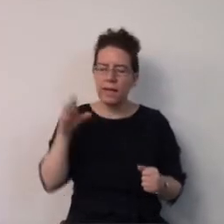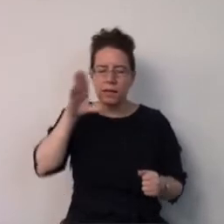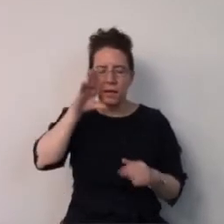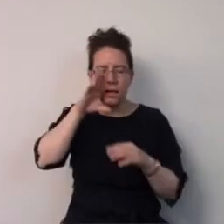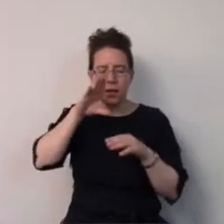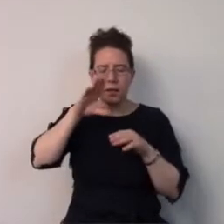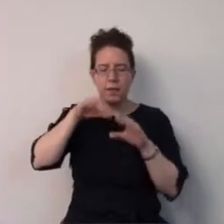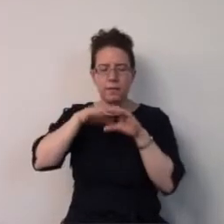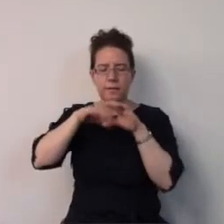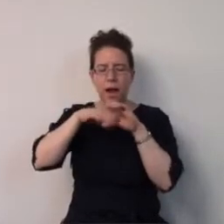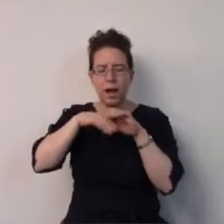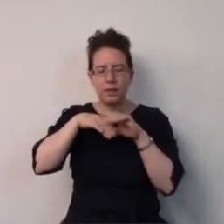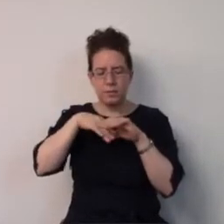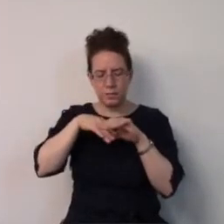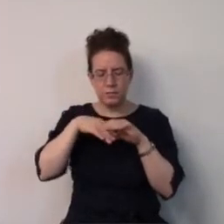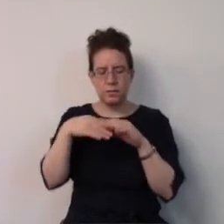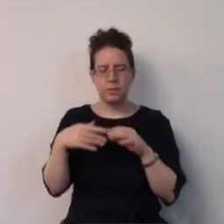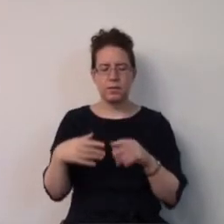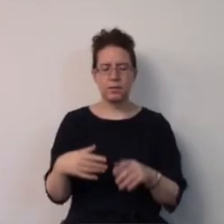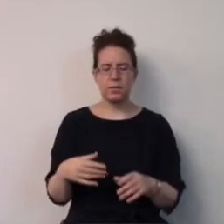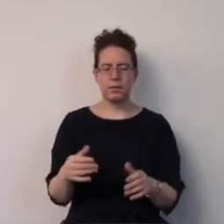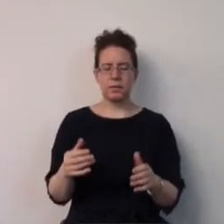know, your great